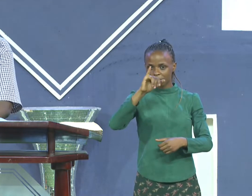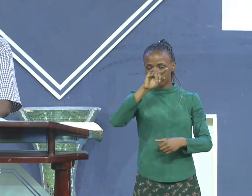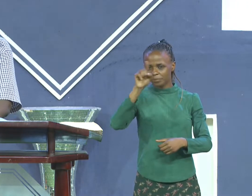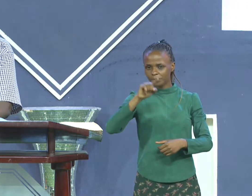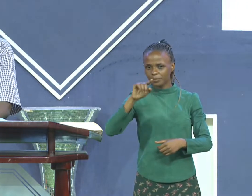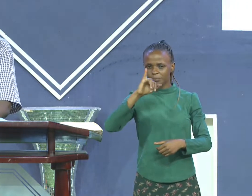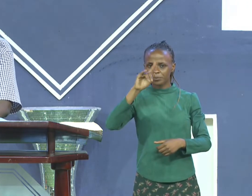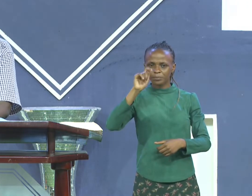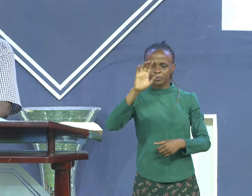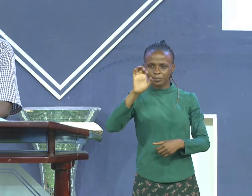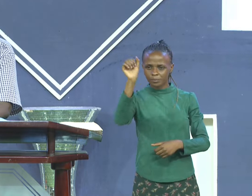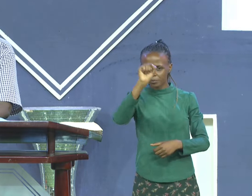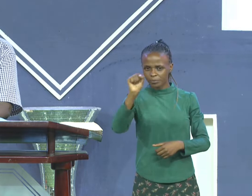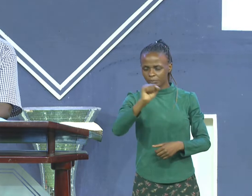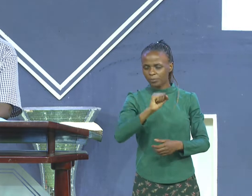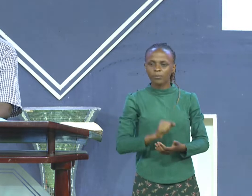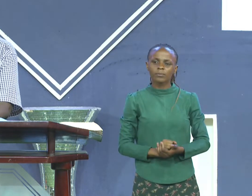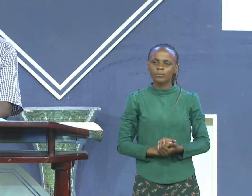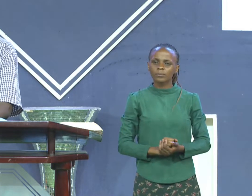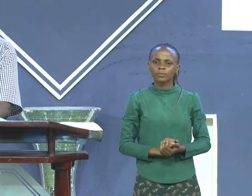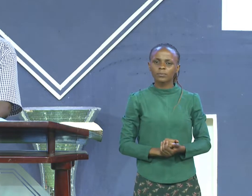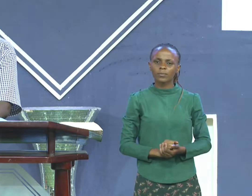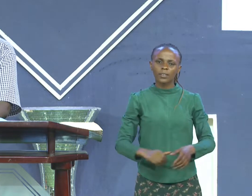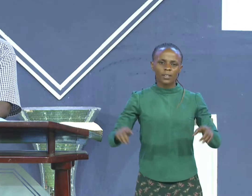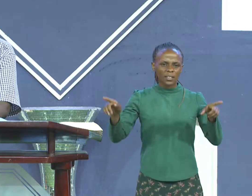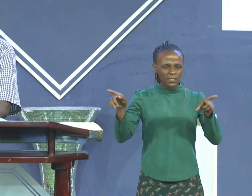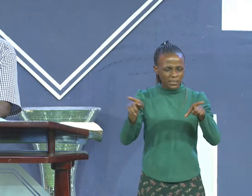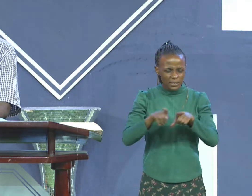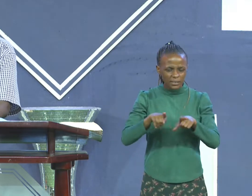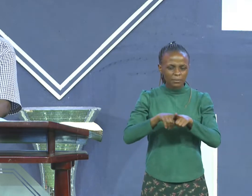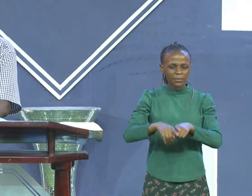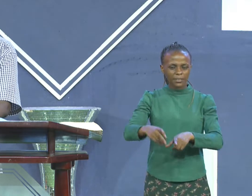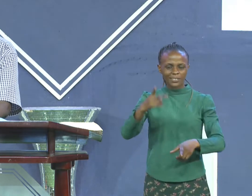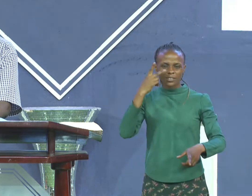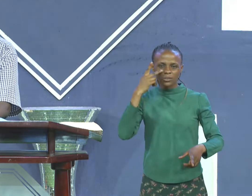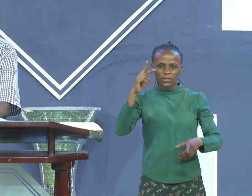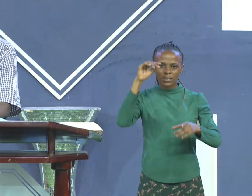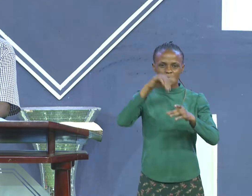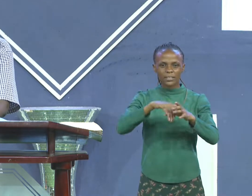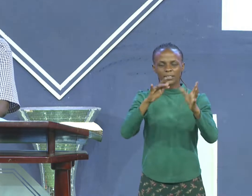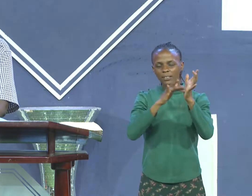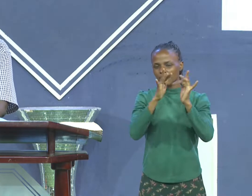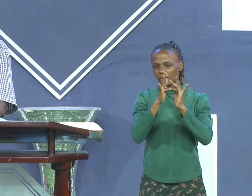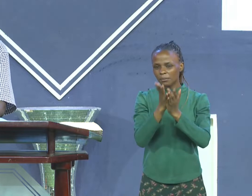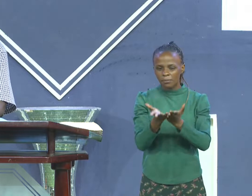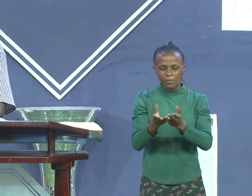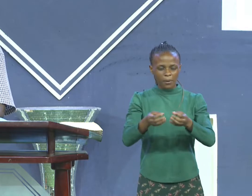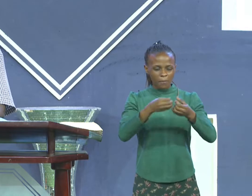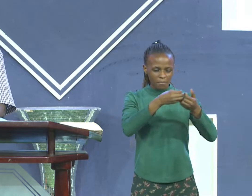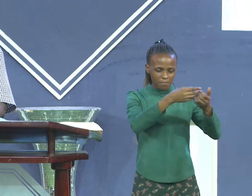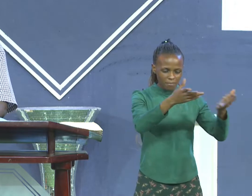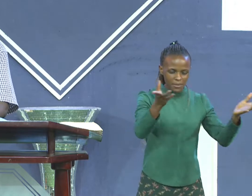I know I was trying to see in the scripture, there's a lot of reference about them. Nabadde ntunulya